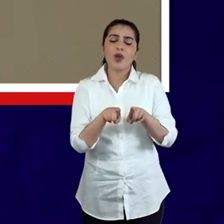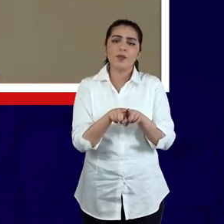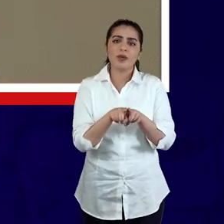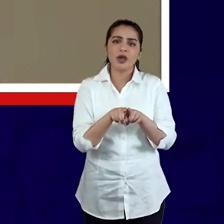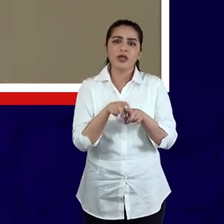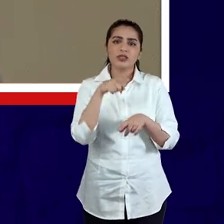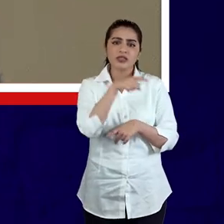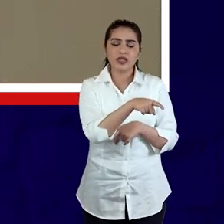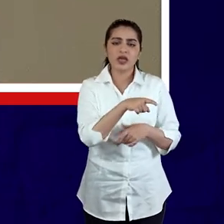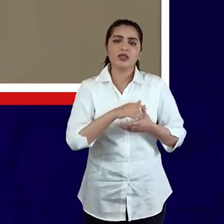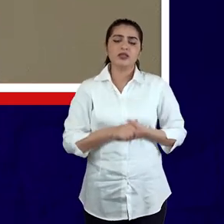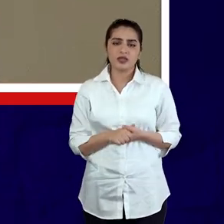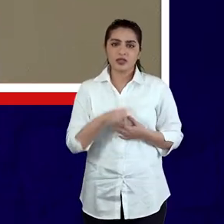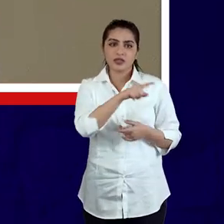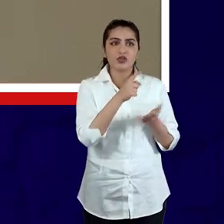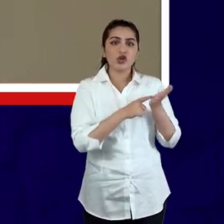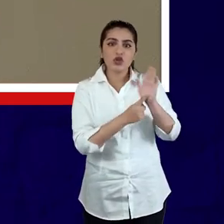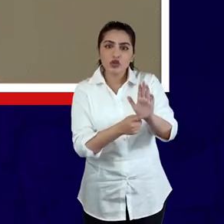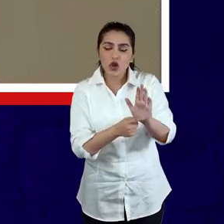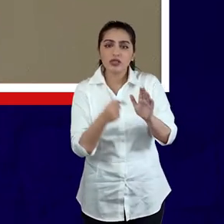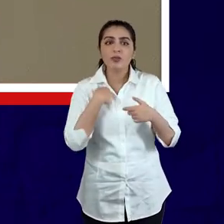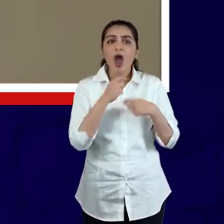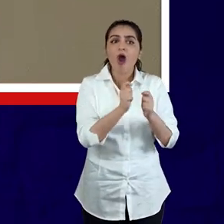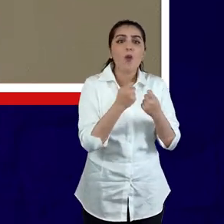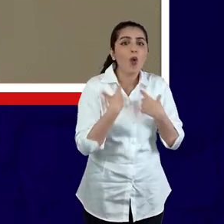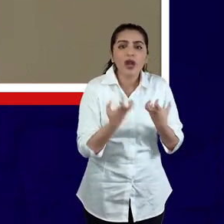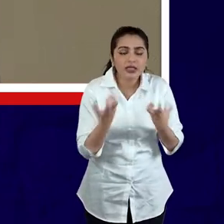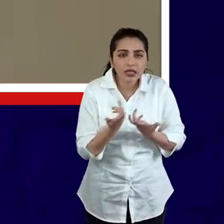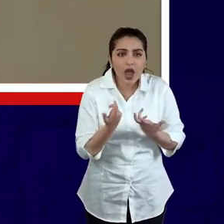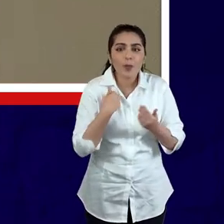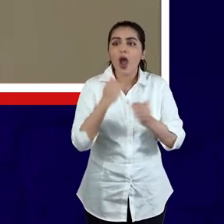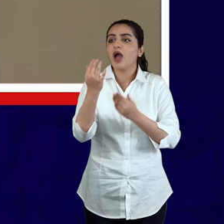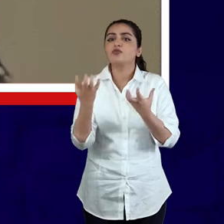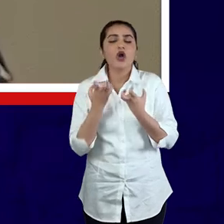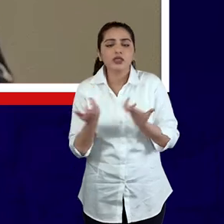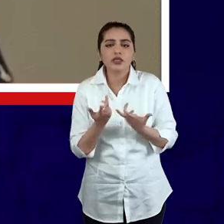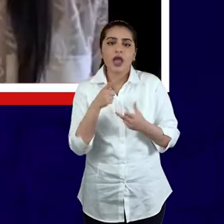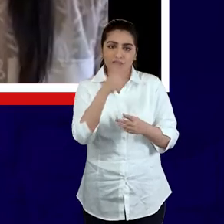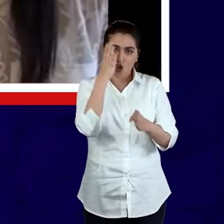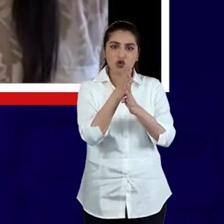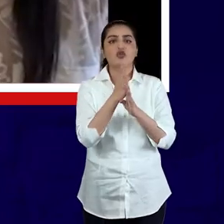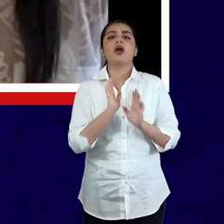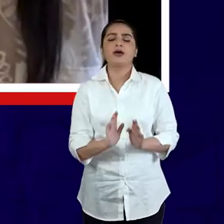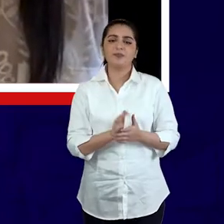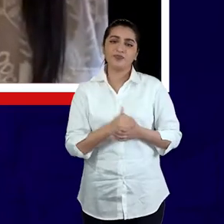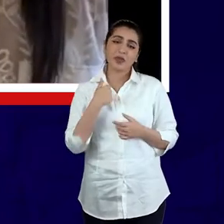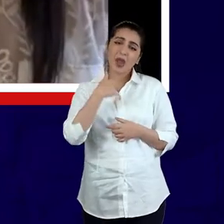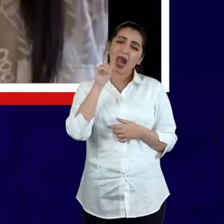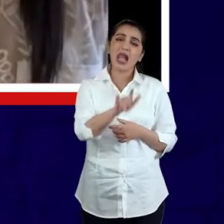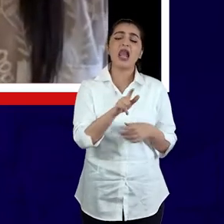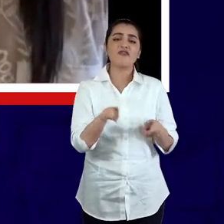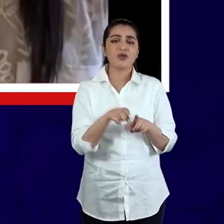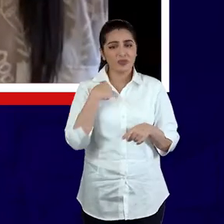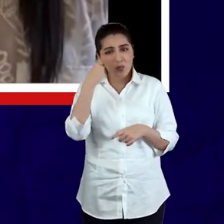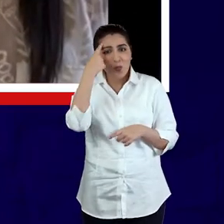So I think it's a nice title. It shows what I'm trying to do and what I want to do. So that's why. Well, I love it. And I know